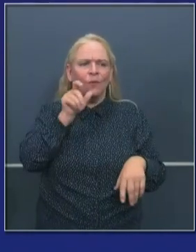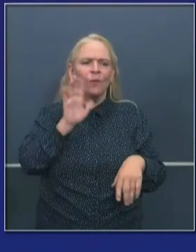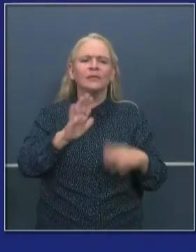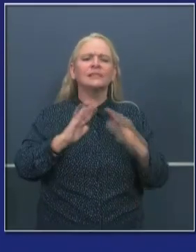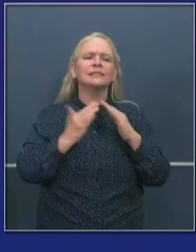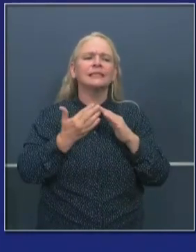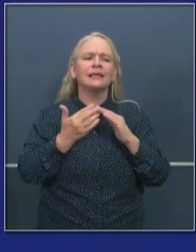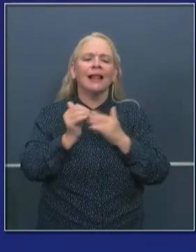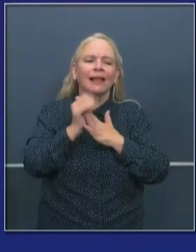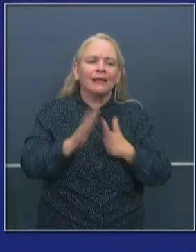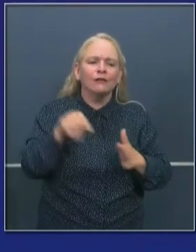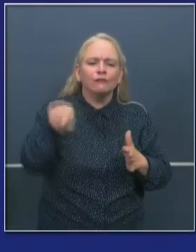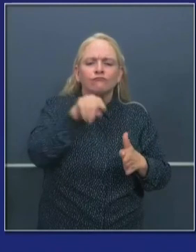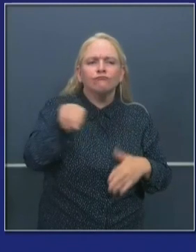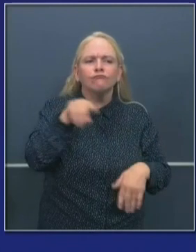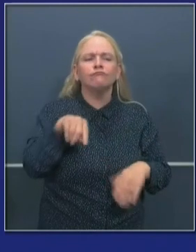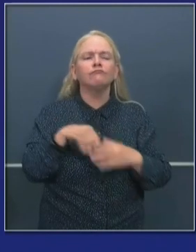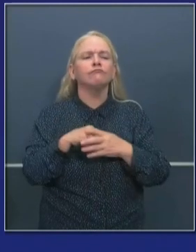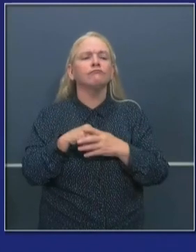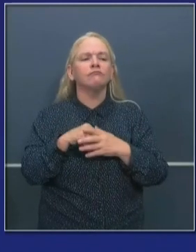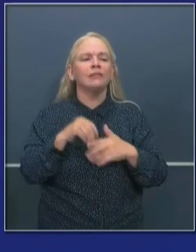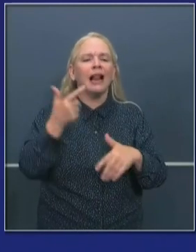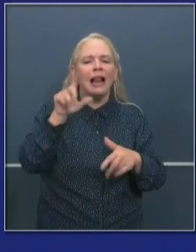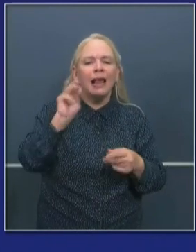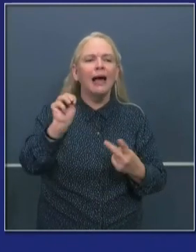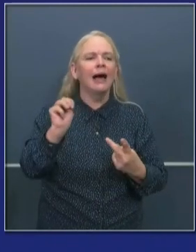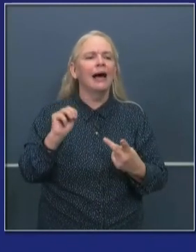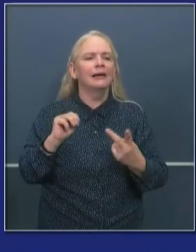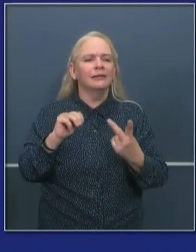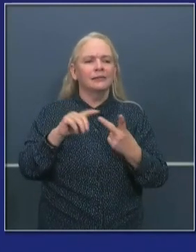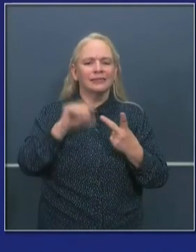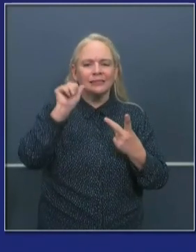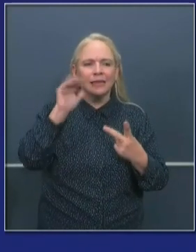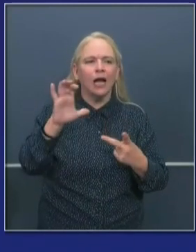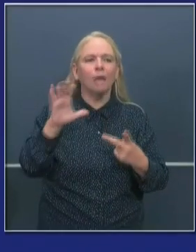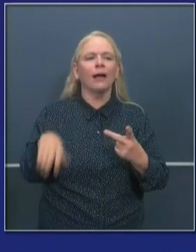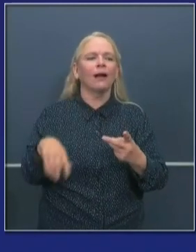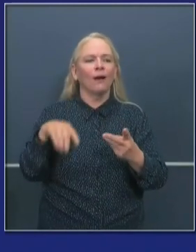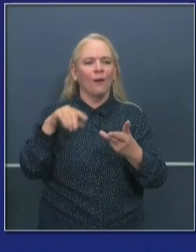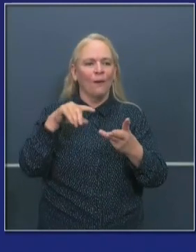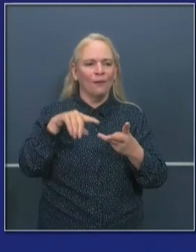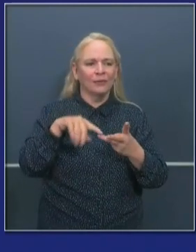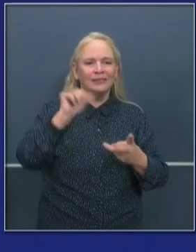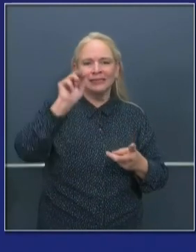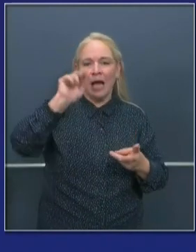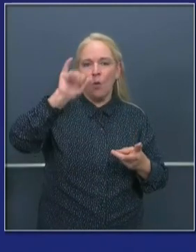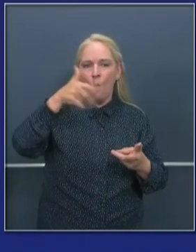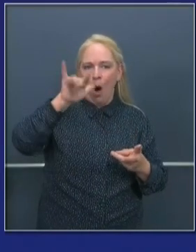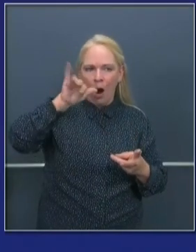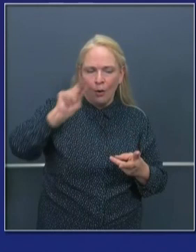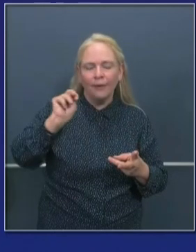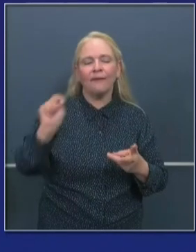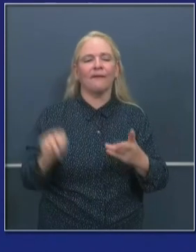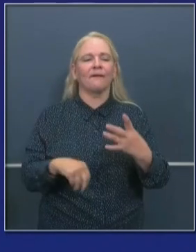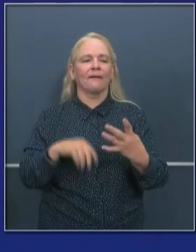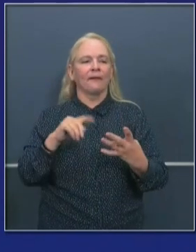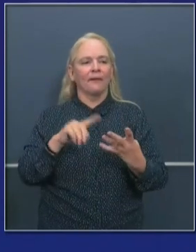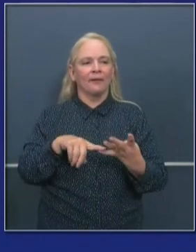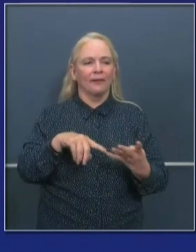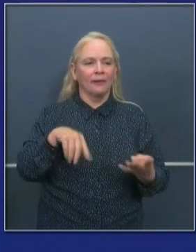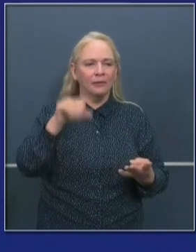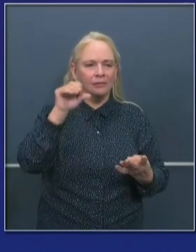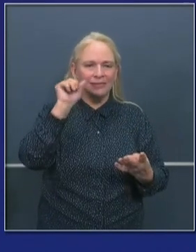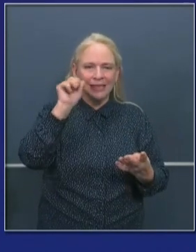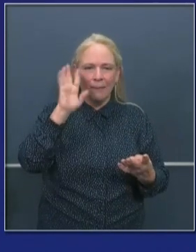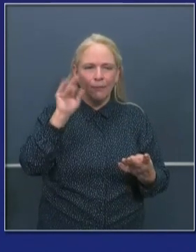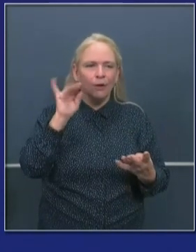partnership. Folks in Glenn County, Sacramento County, San Joaquin, Stanislaus, Fresno, Santa Barbara, San Bernardino, Riverside.